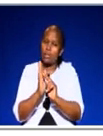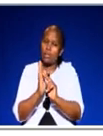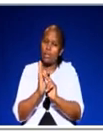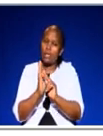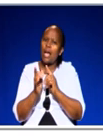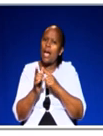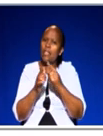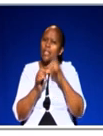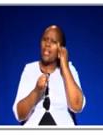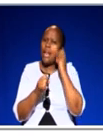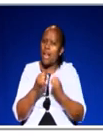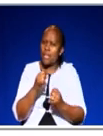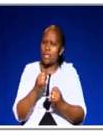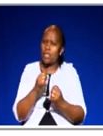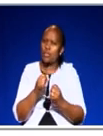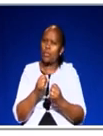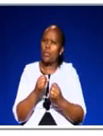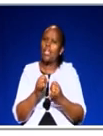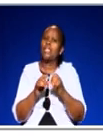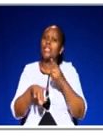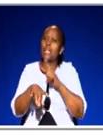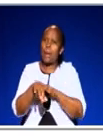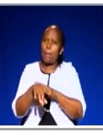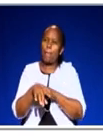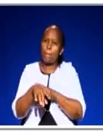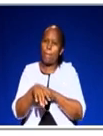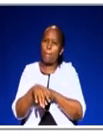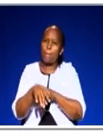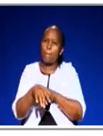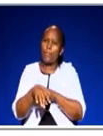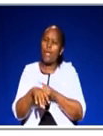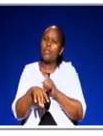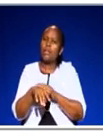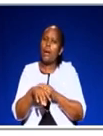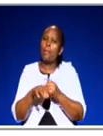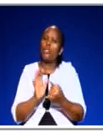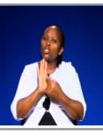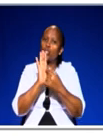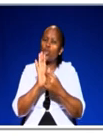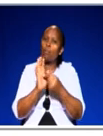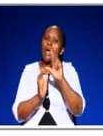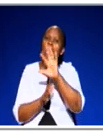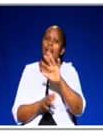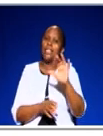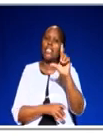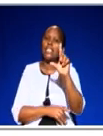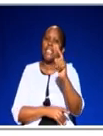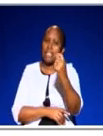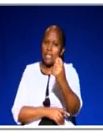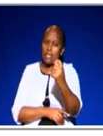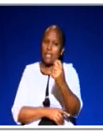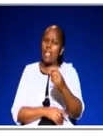And then the last parameter is time. Time is represented by the letter t, and